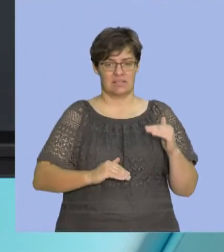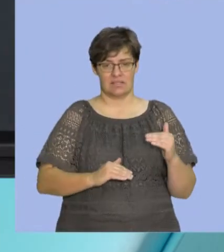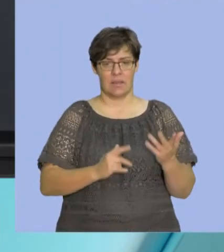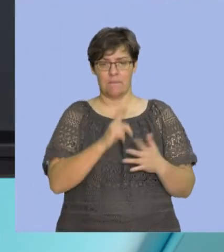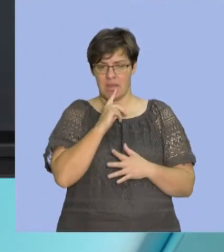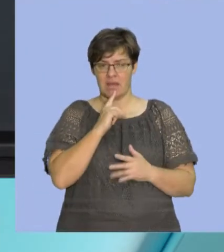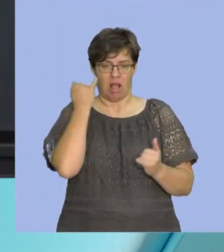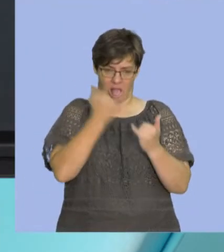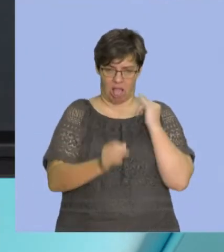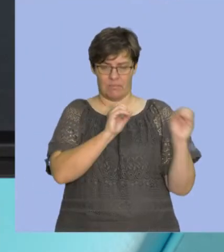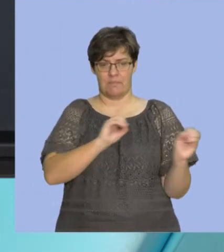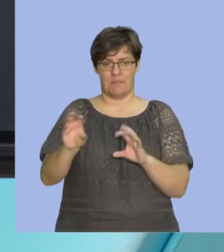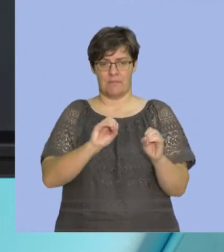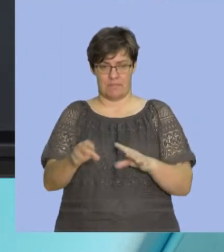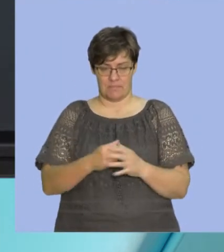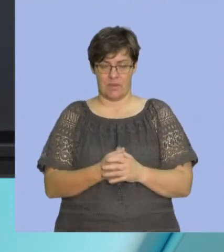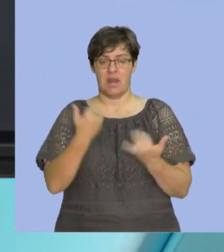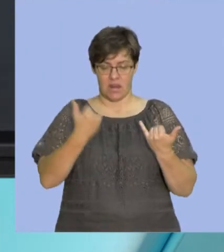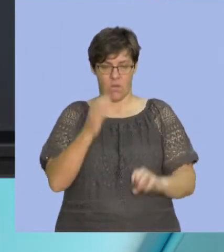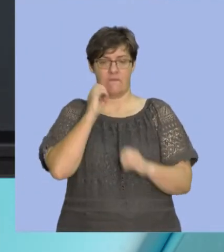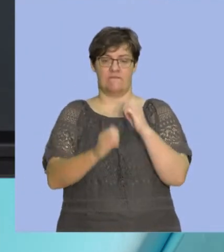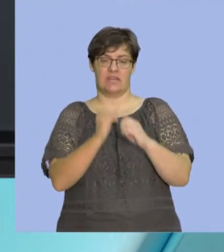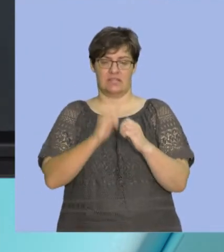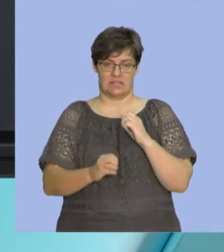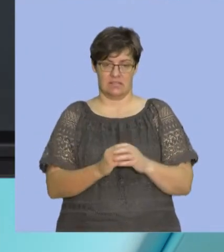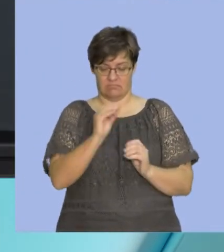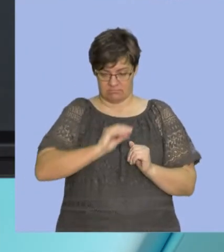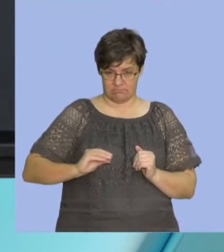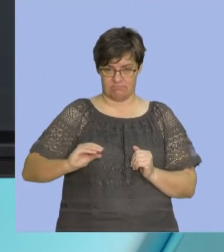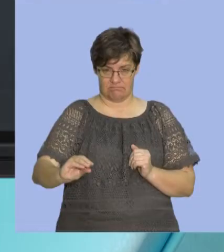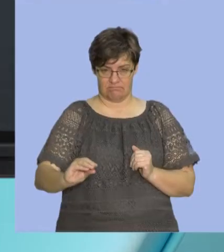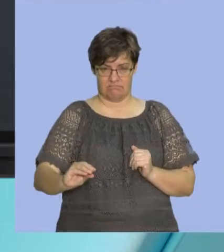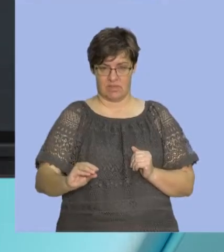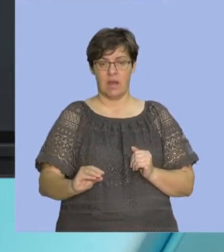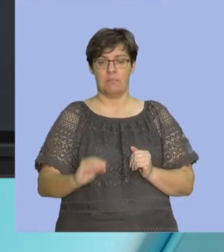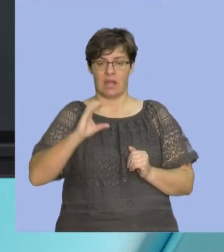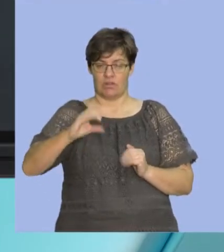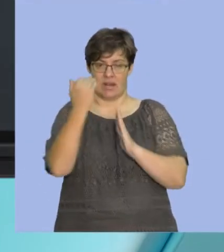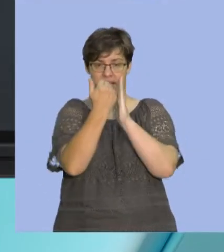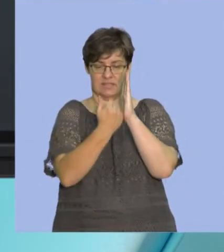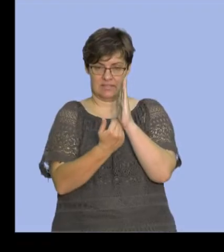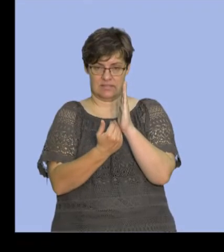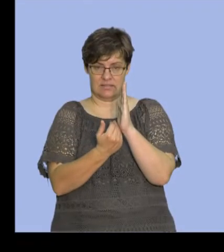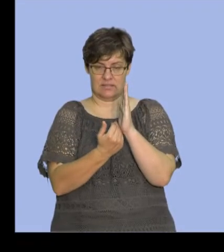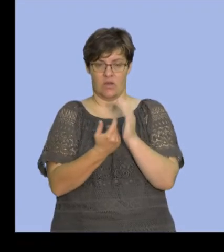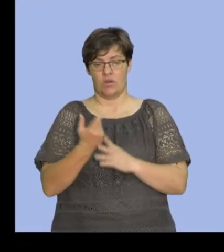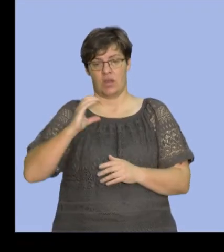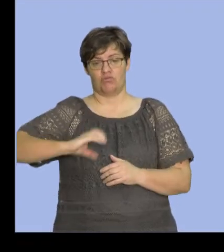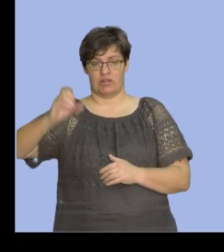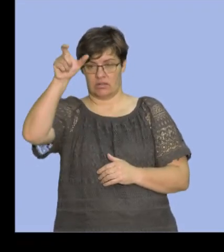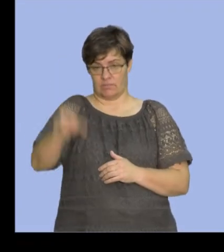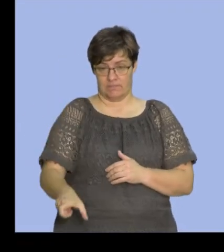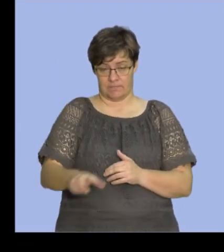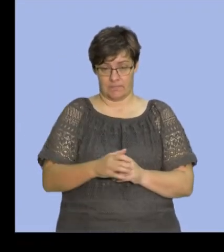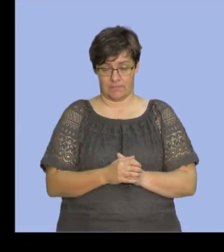was added incorrectly. So what do? Correct it. Put in the amount in my creditors list in the credit column,